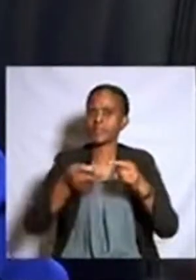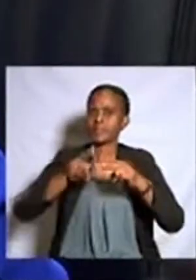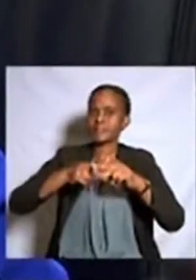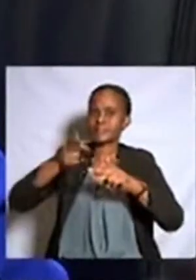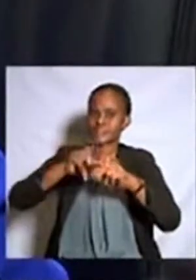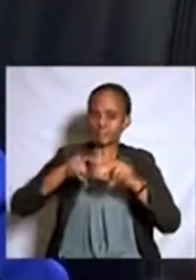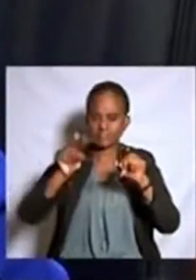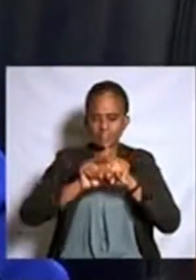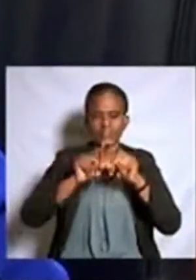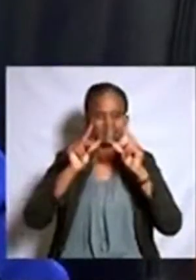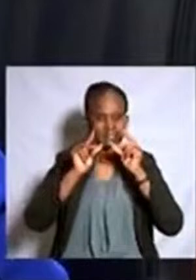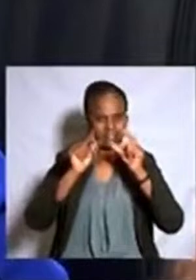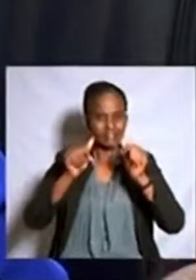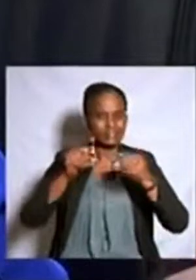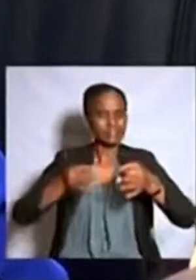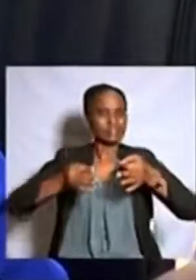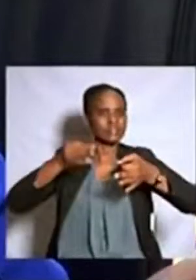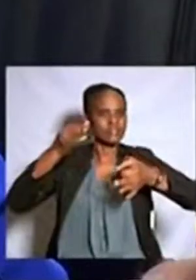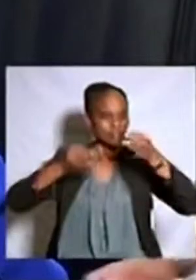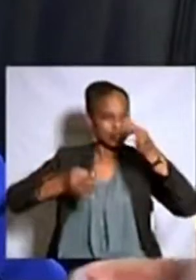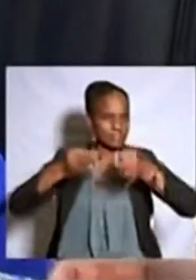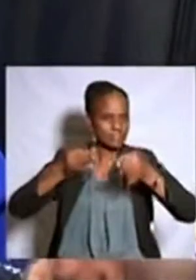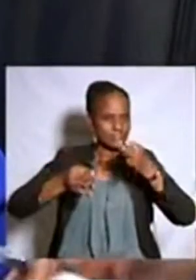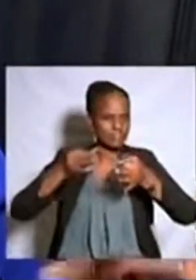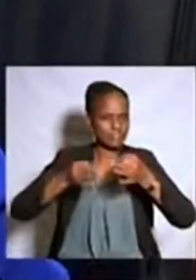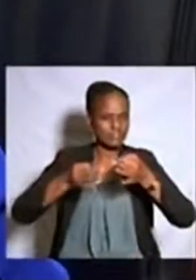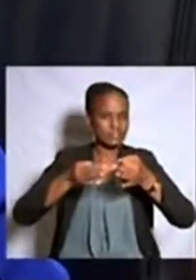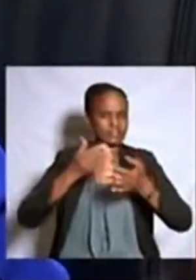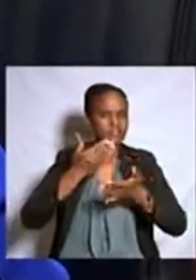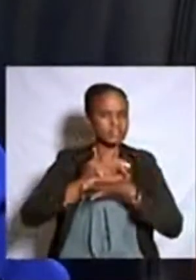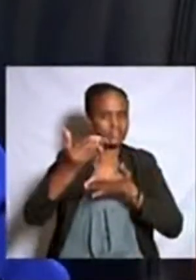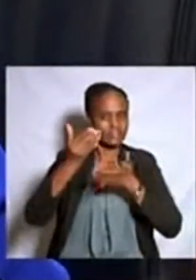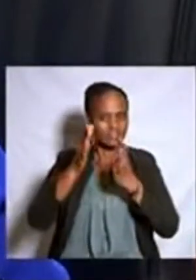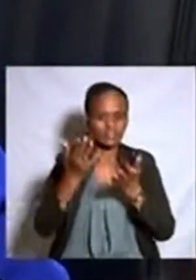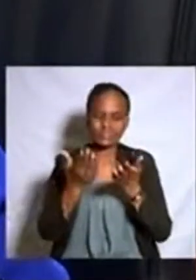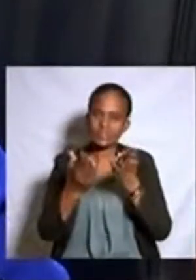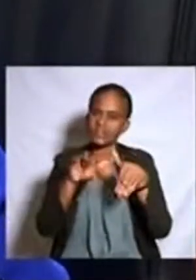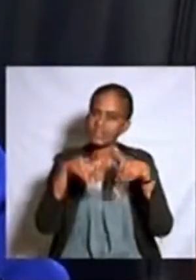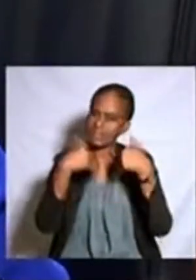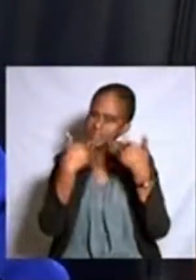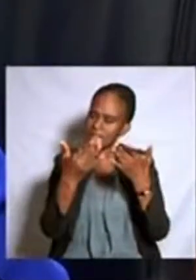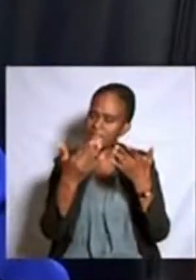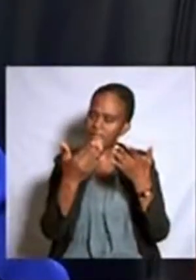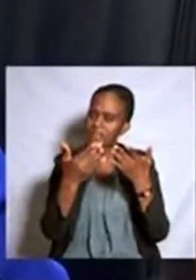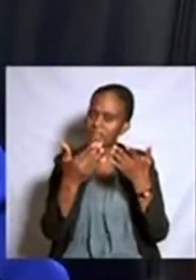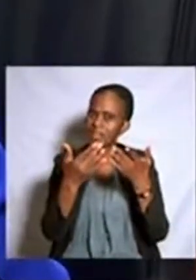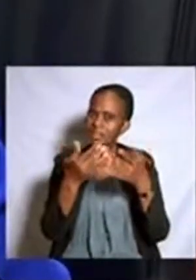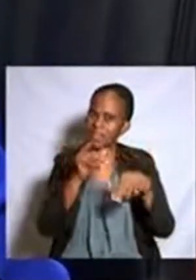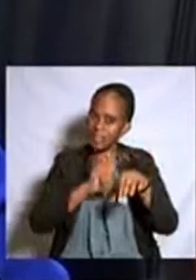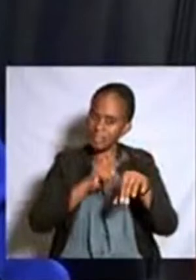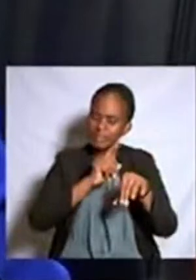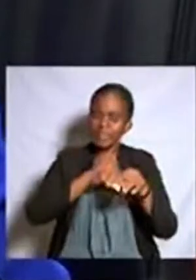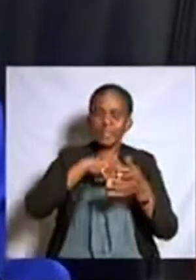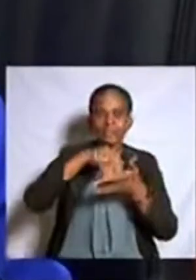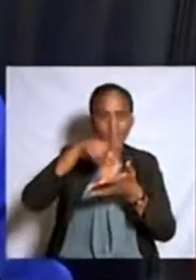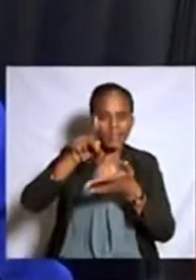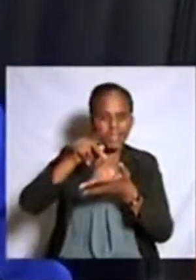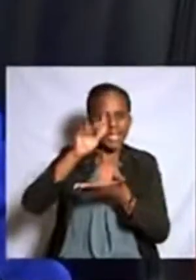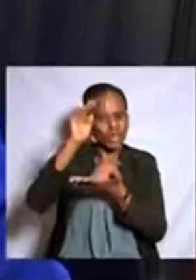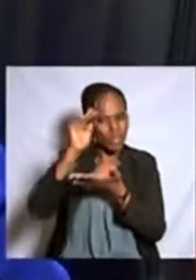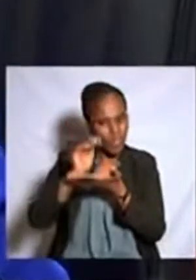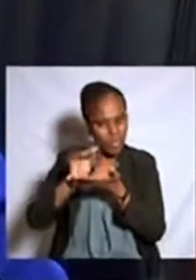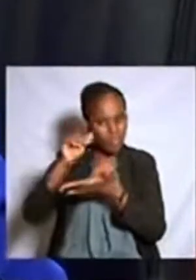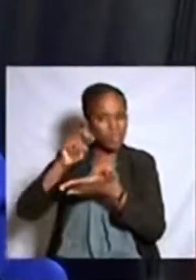to courts of law, as the customer may be granted consent to pay reduced amounts.